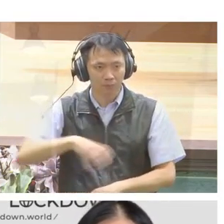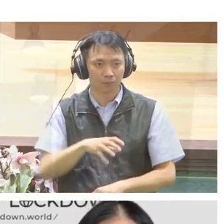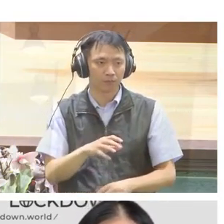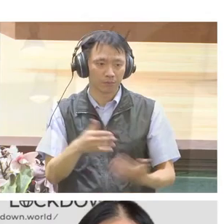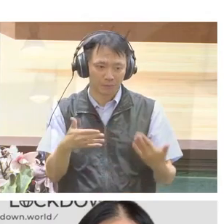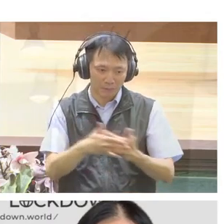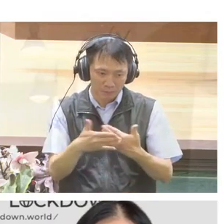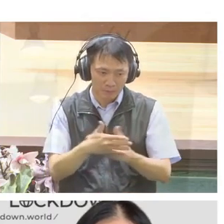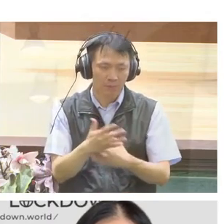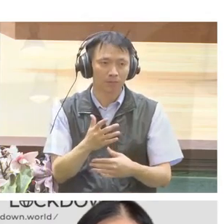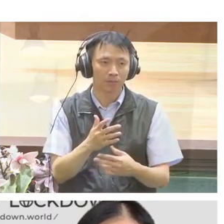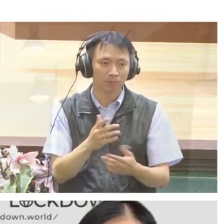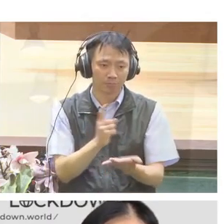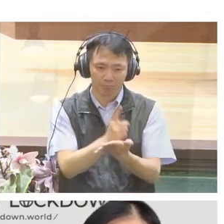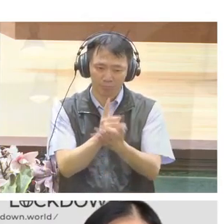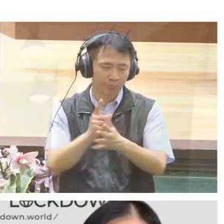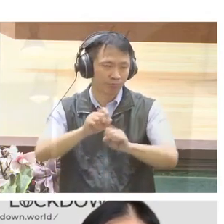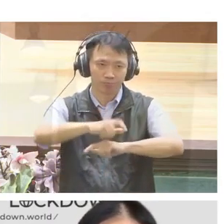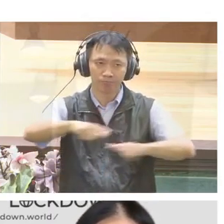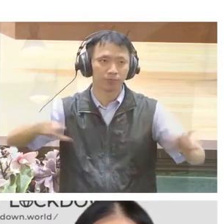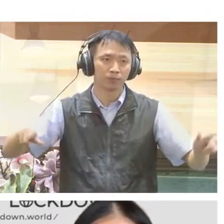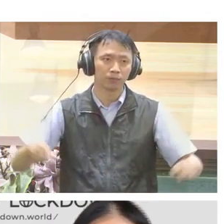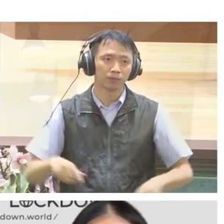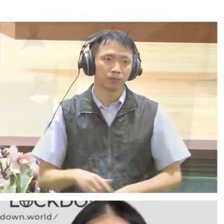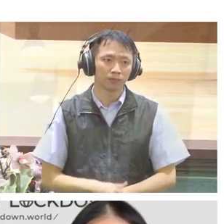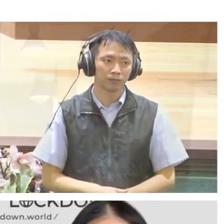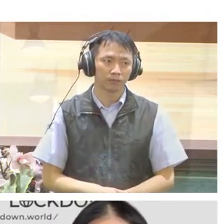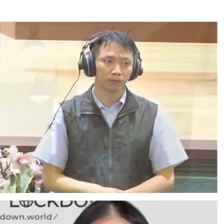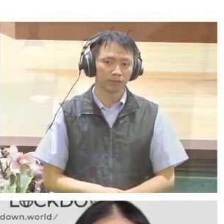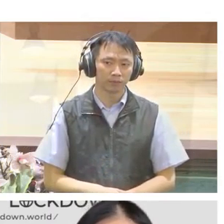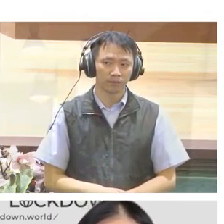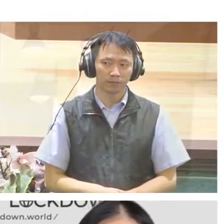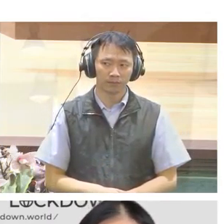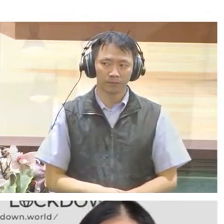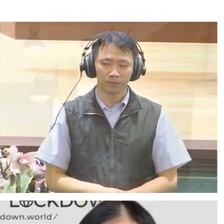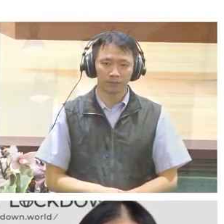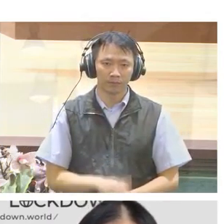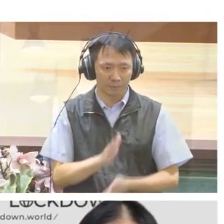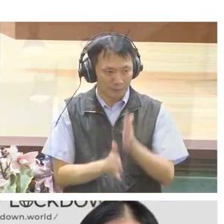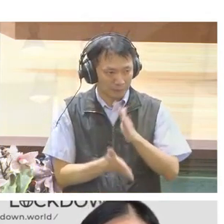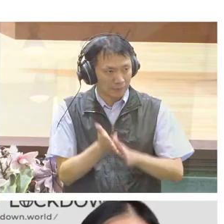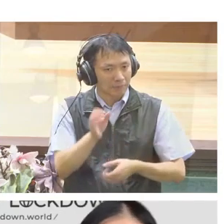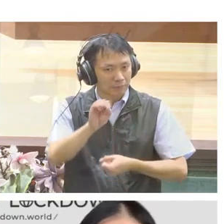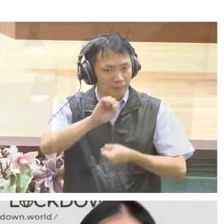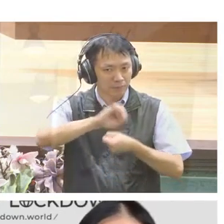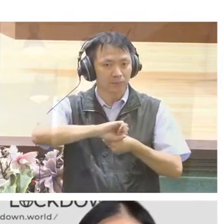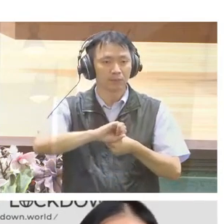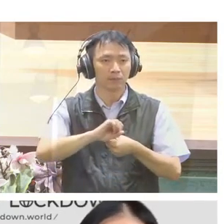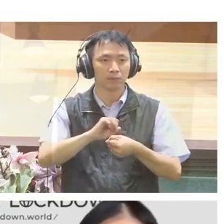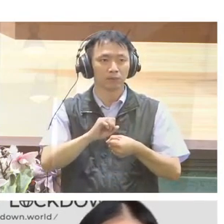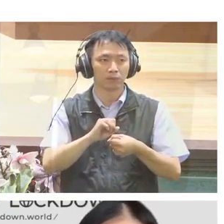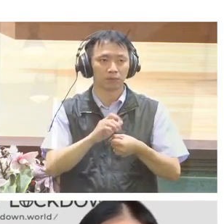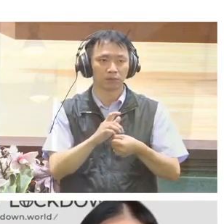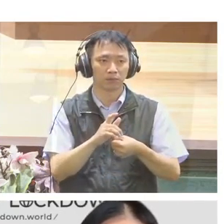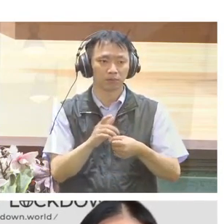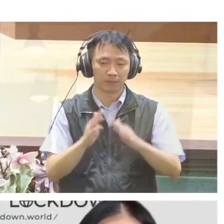provinces adopting different transport measures. For example, some decided to ban